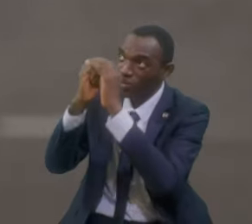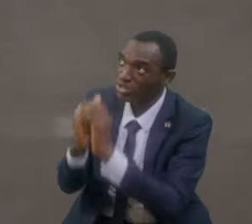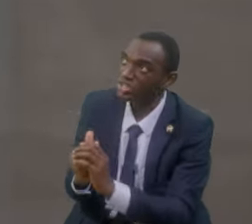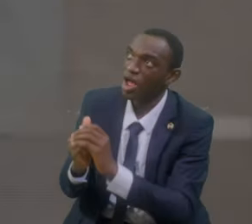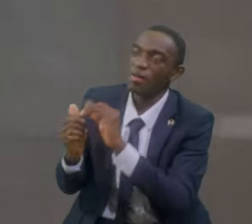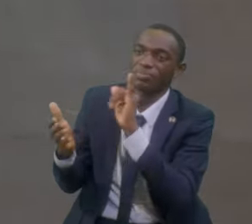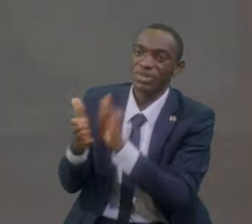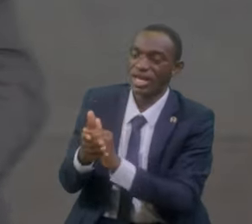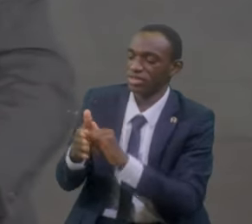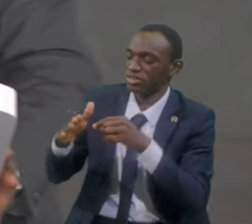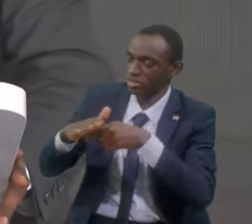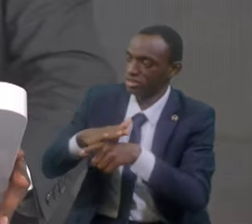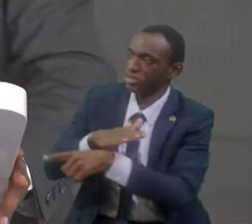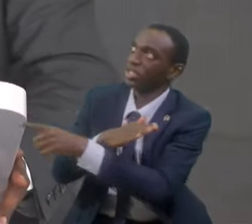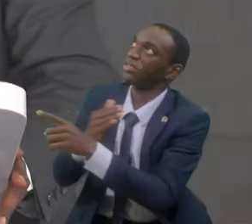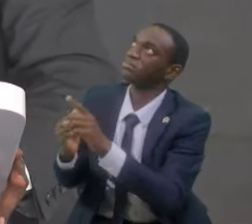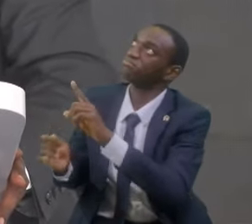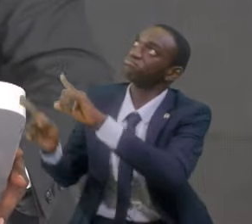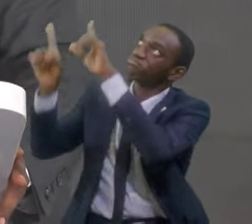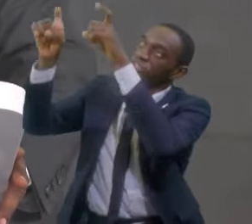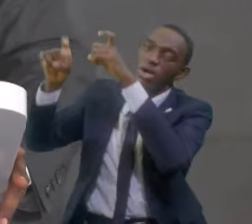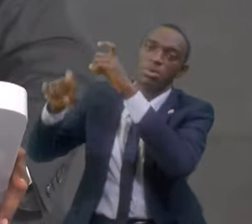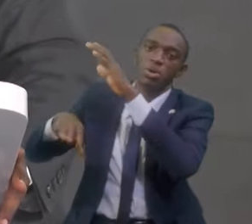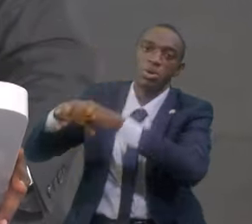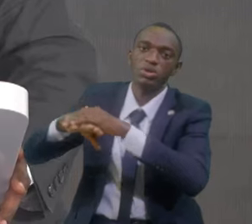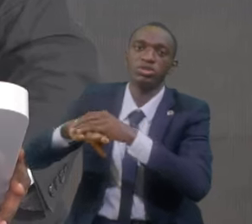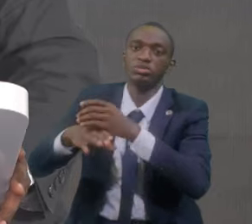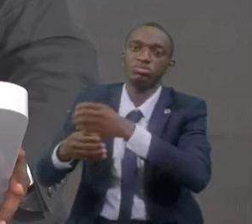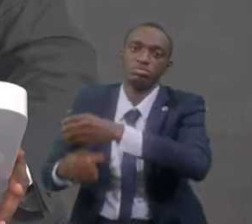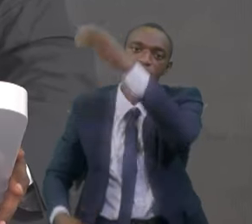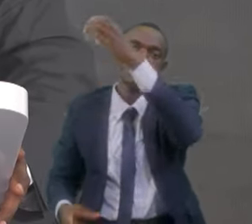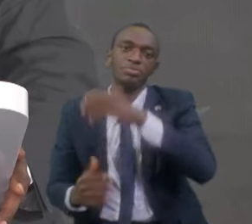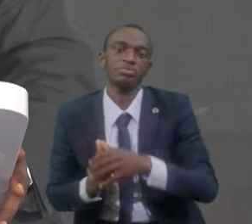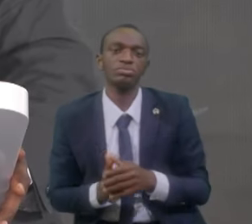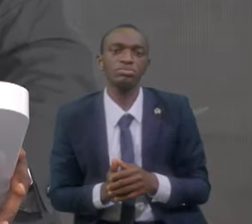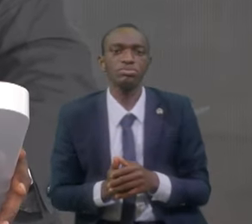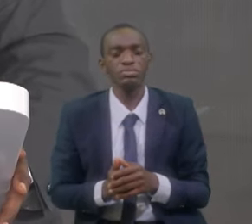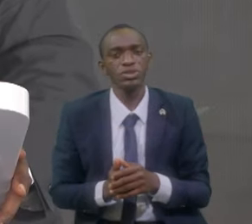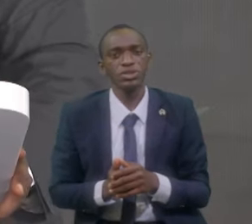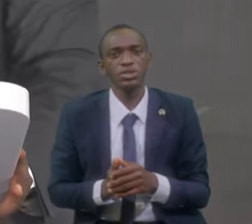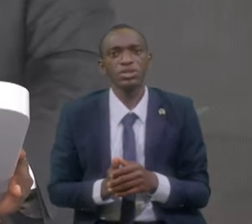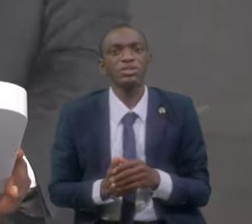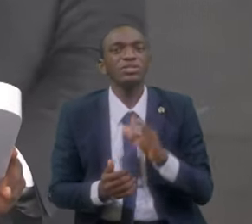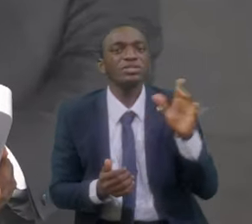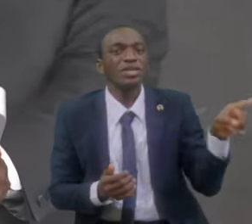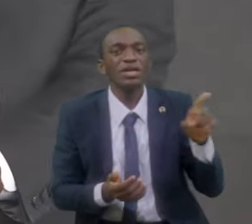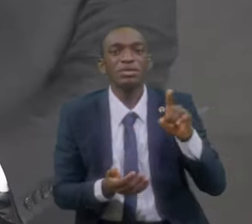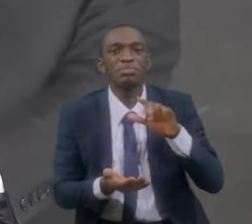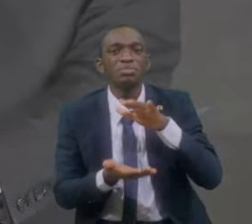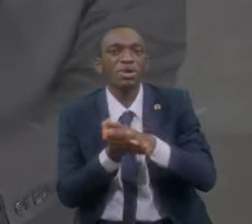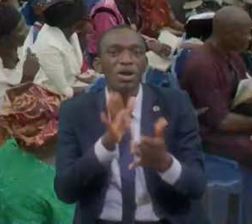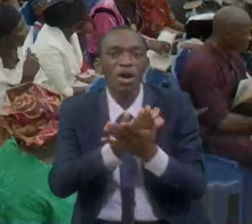unto that brazen serpent. Became idolatry. And the people that do